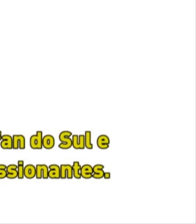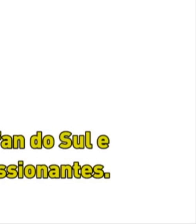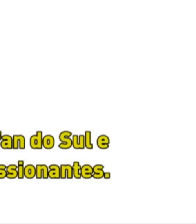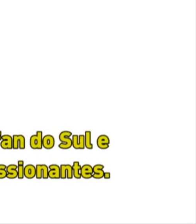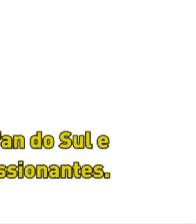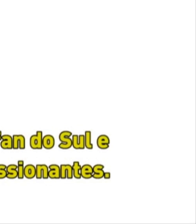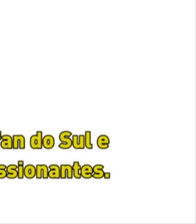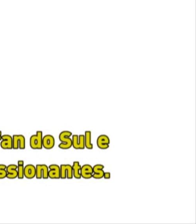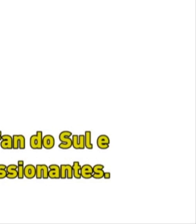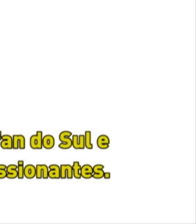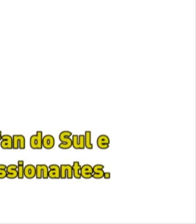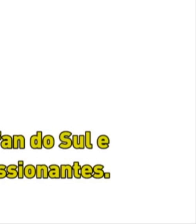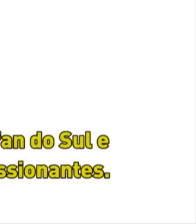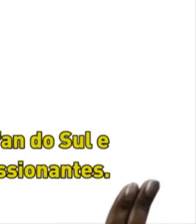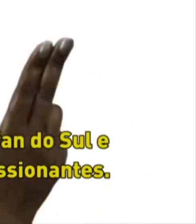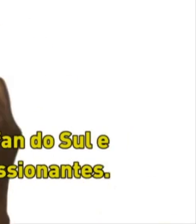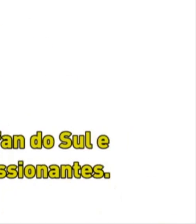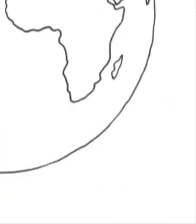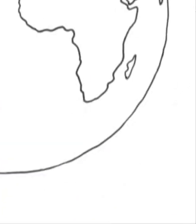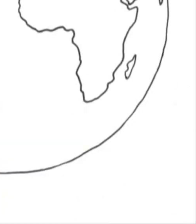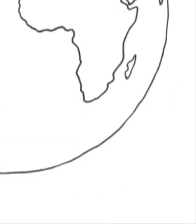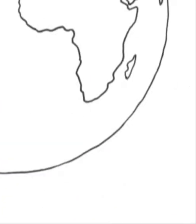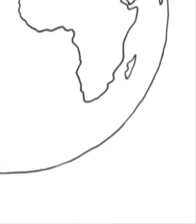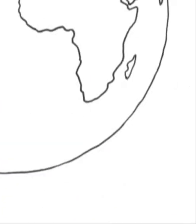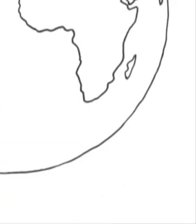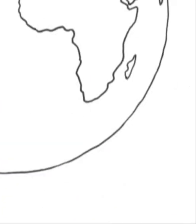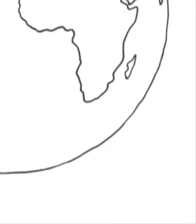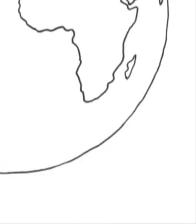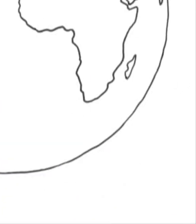Blue Nile, Sudan's needs are staggering.